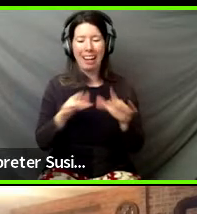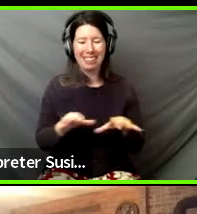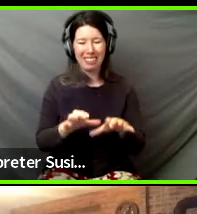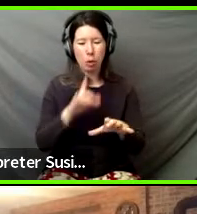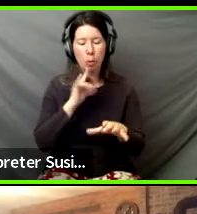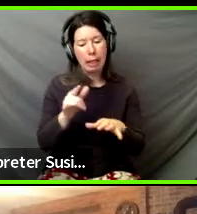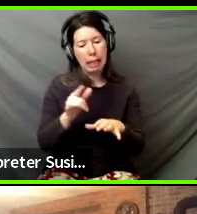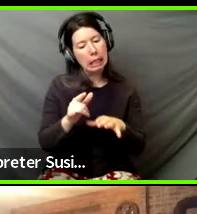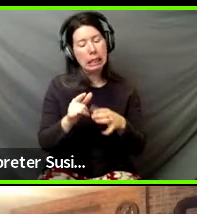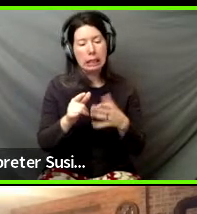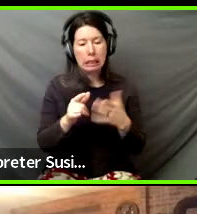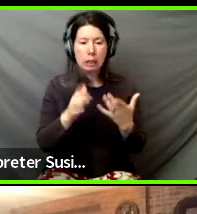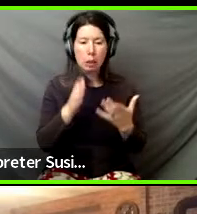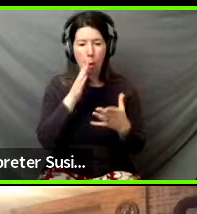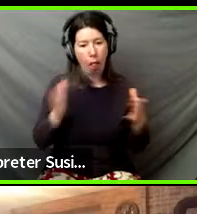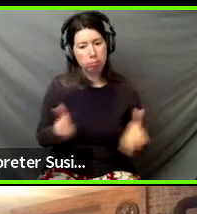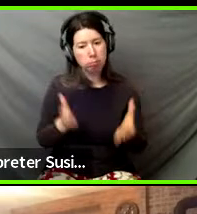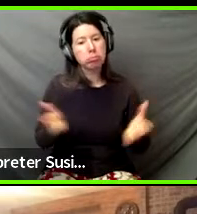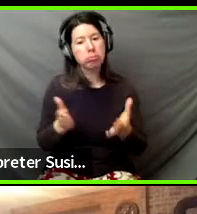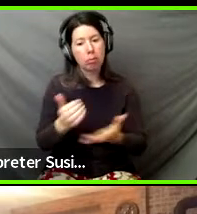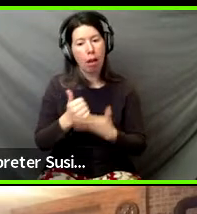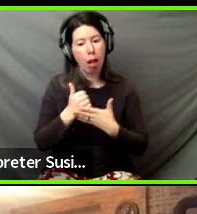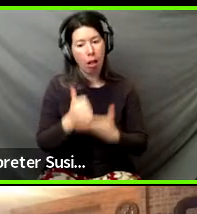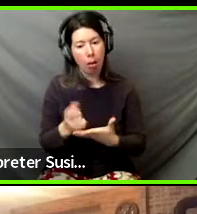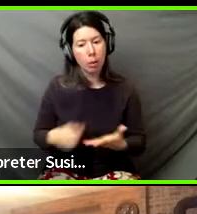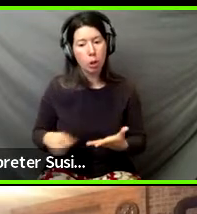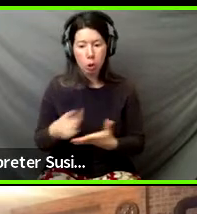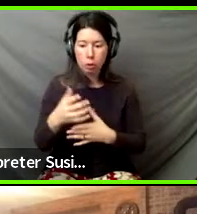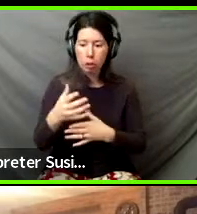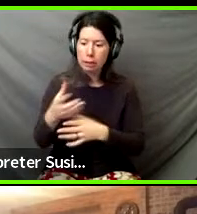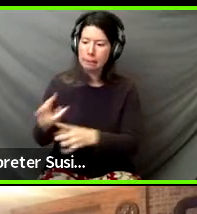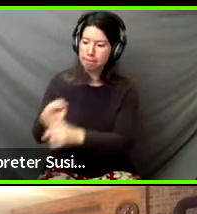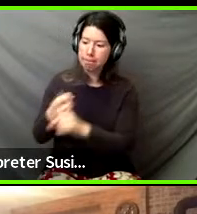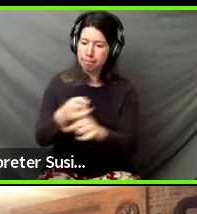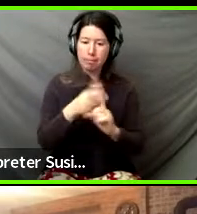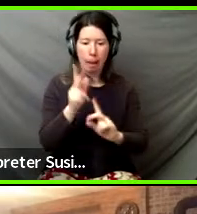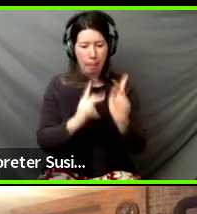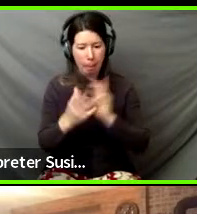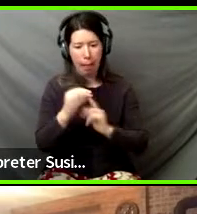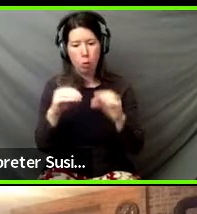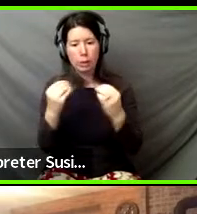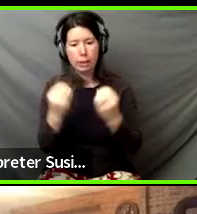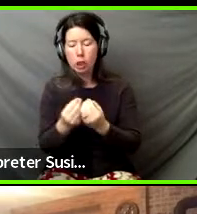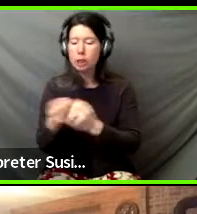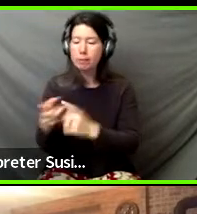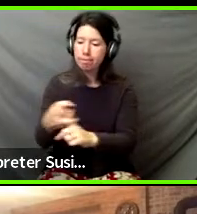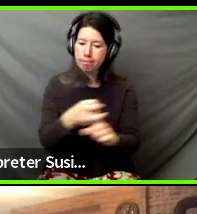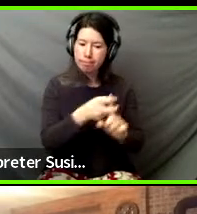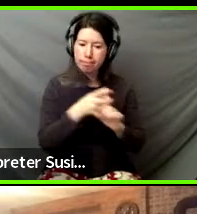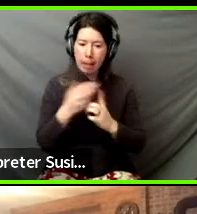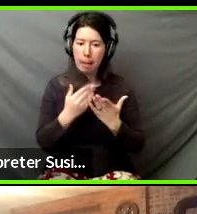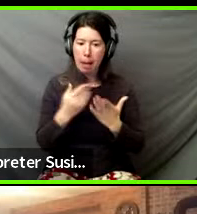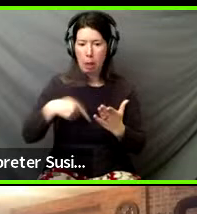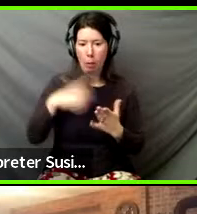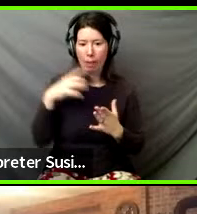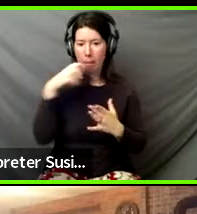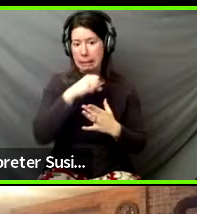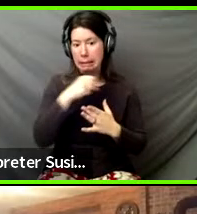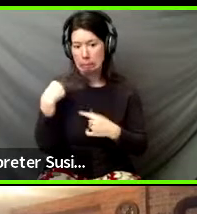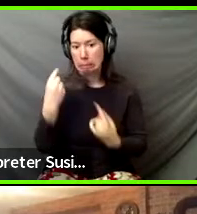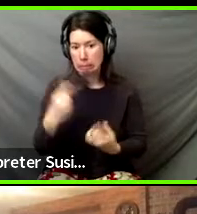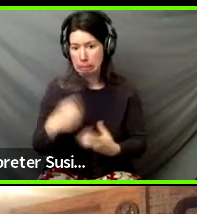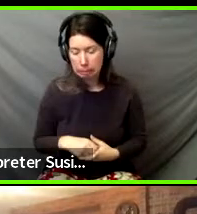really get some people and some organizations that maybe we've missed over the long